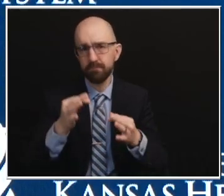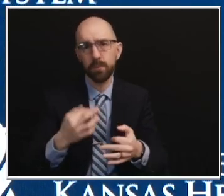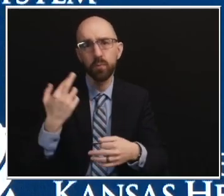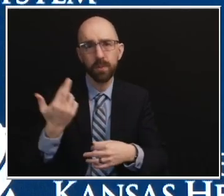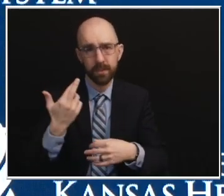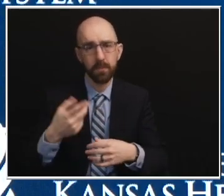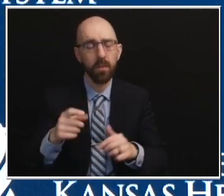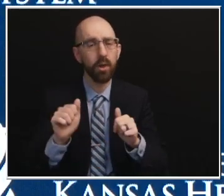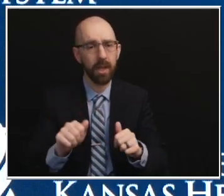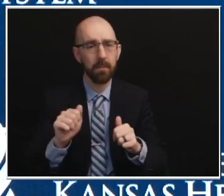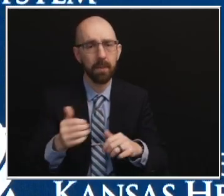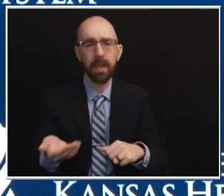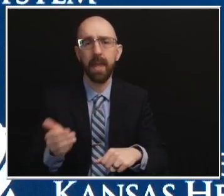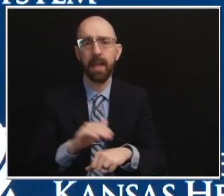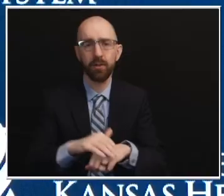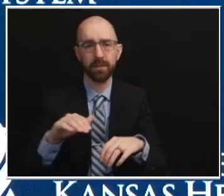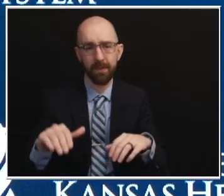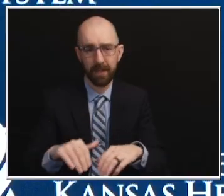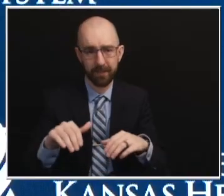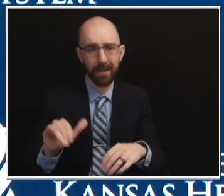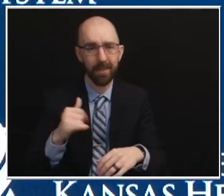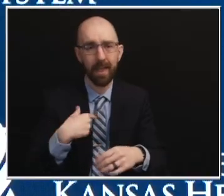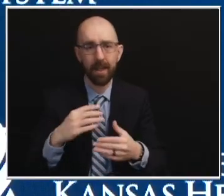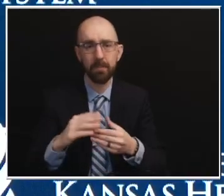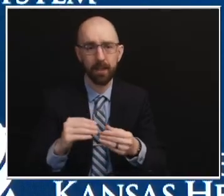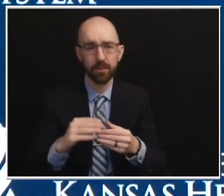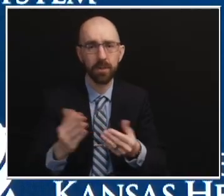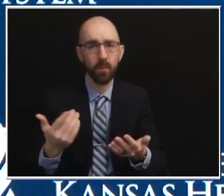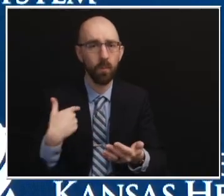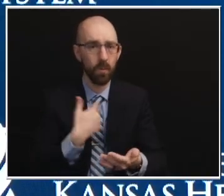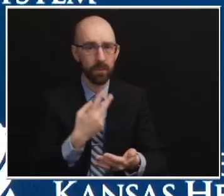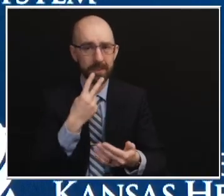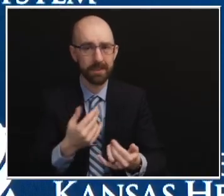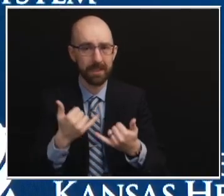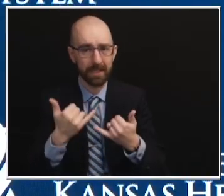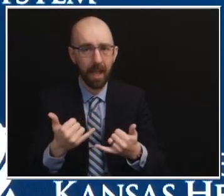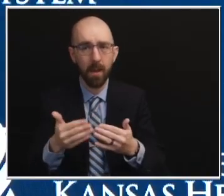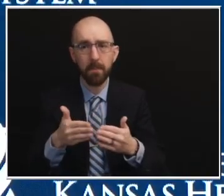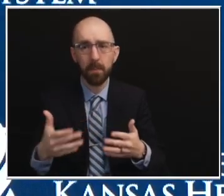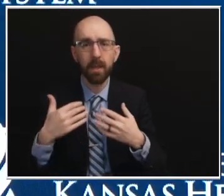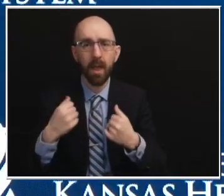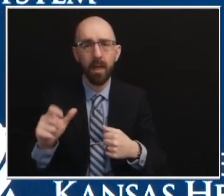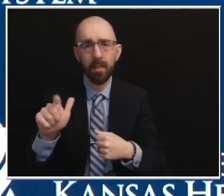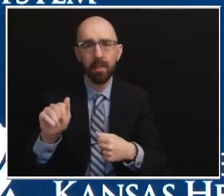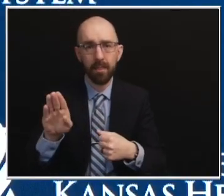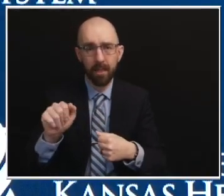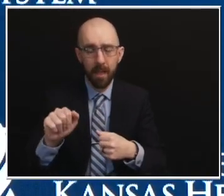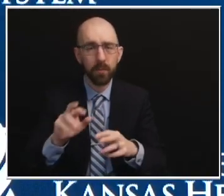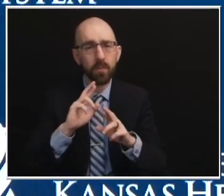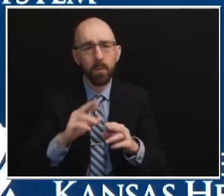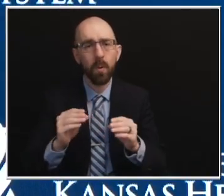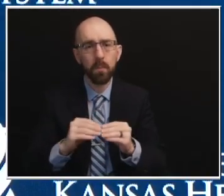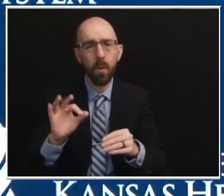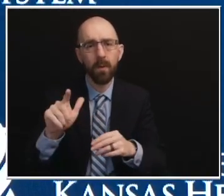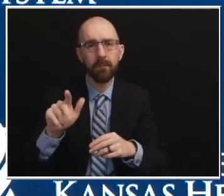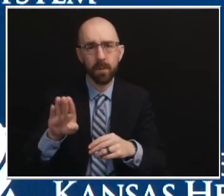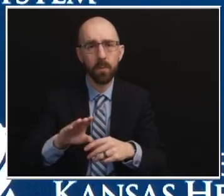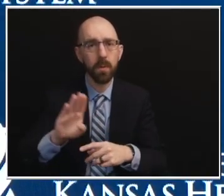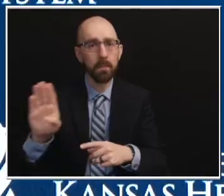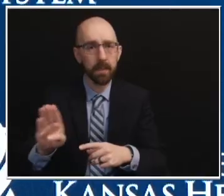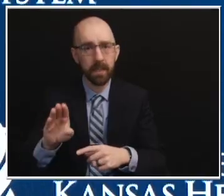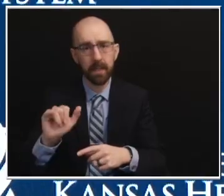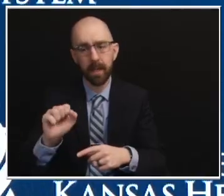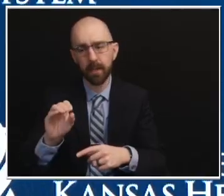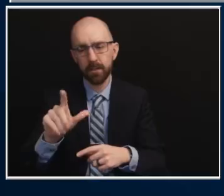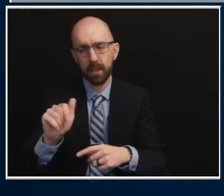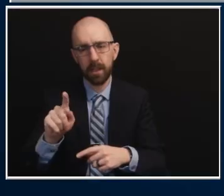be an increase of activity. And like I said, what we are seeing now is that the public health laboratories are reporting more influenza B isolates. We may have